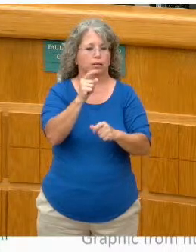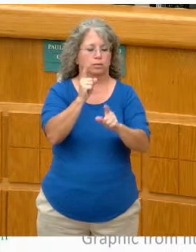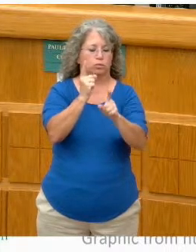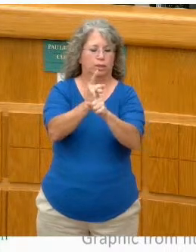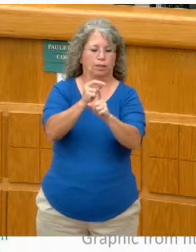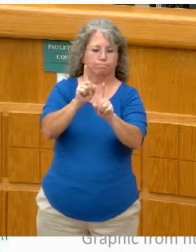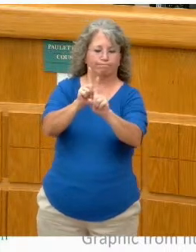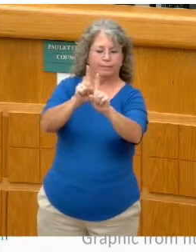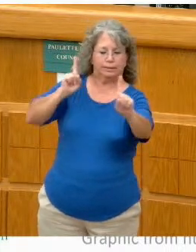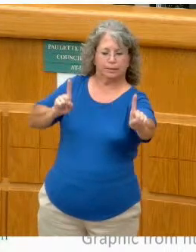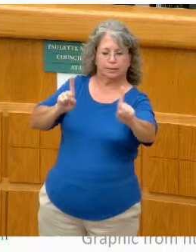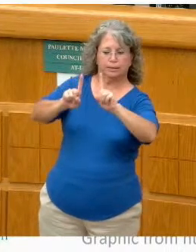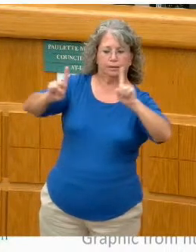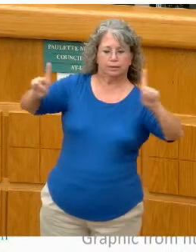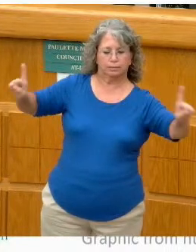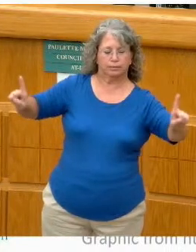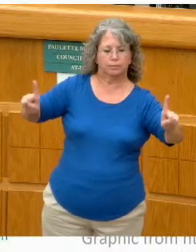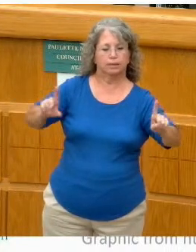to prevent the spread.